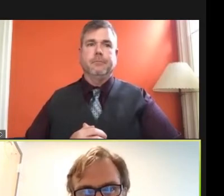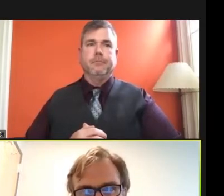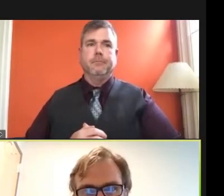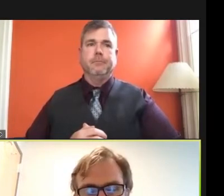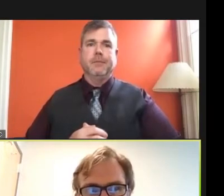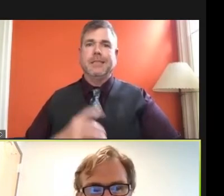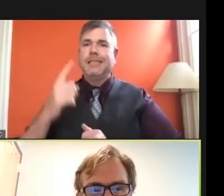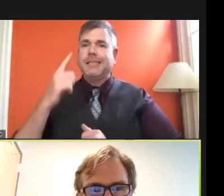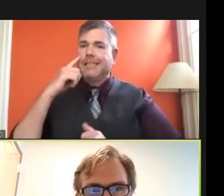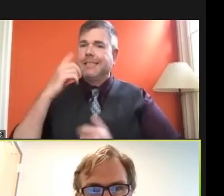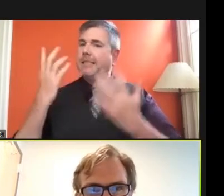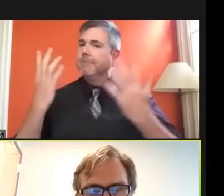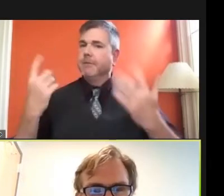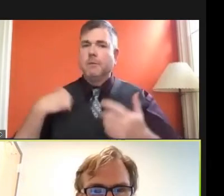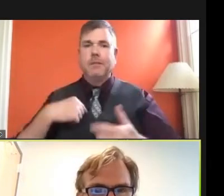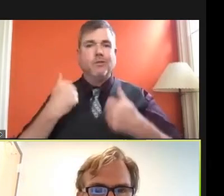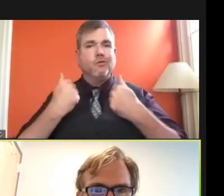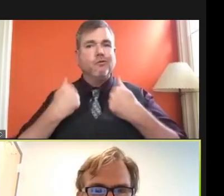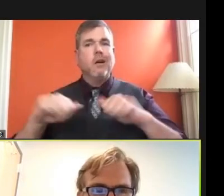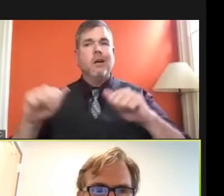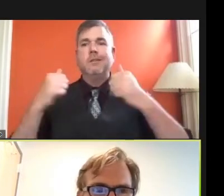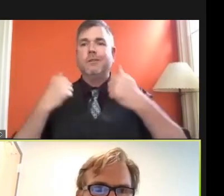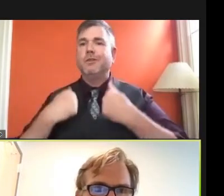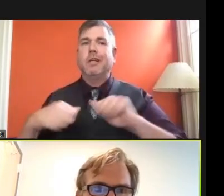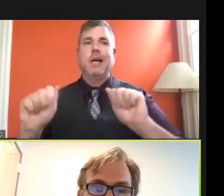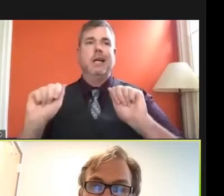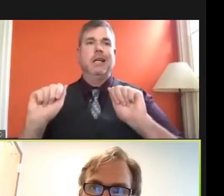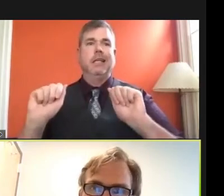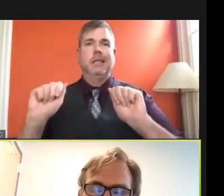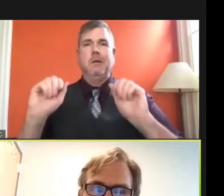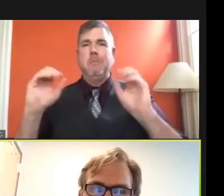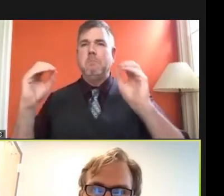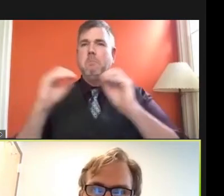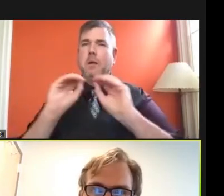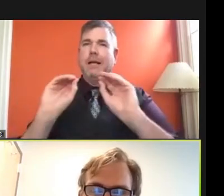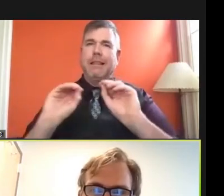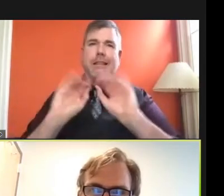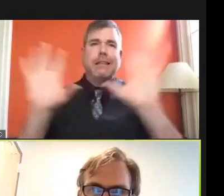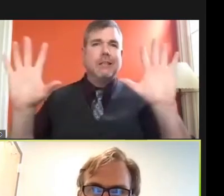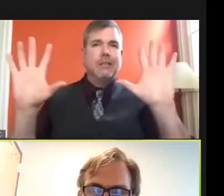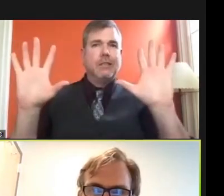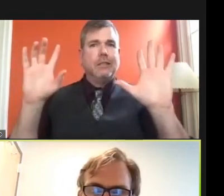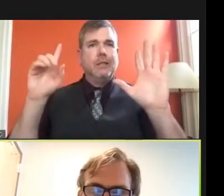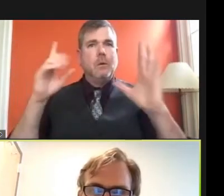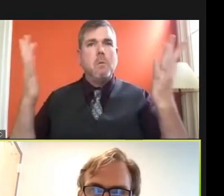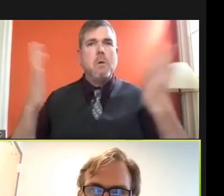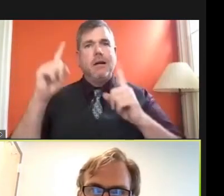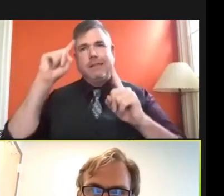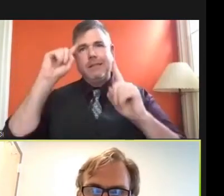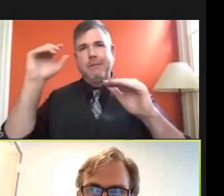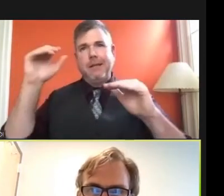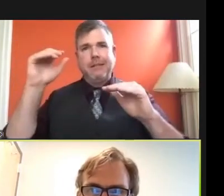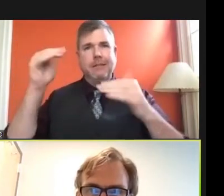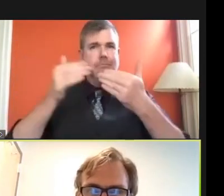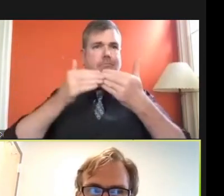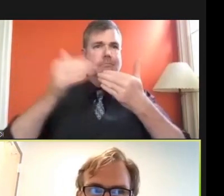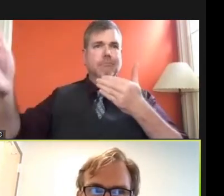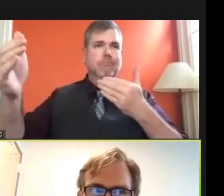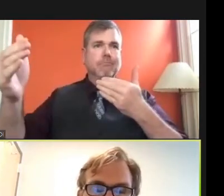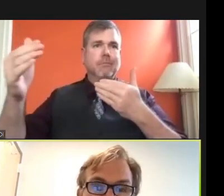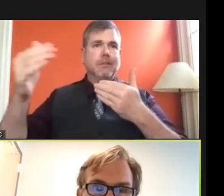purposes. I think we've also recognized that there are limitations to that. You know, our decision on